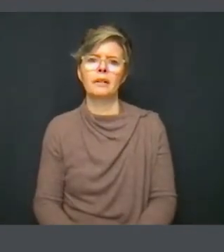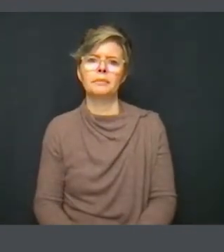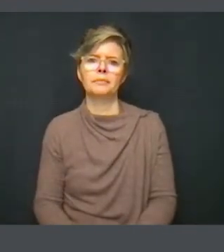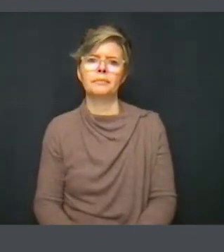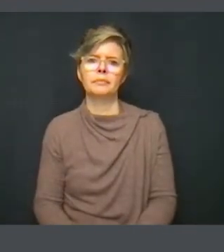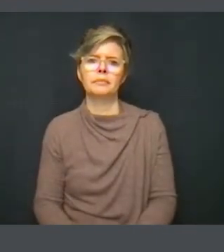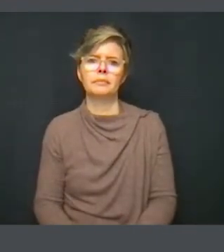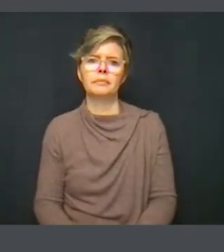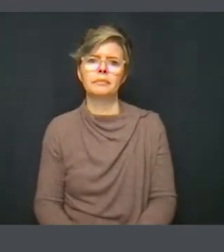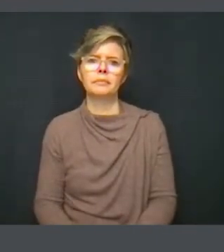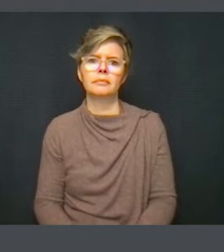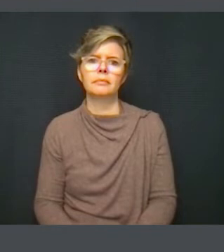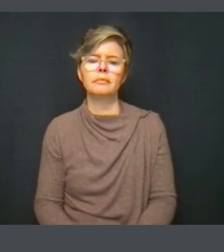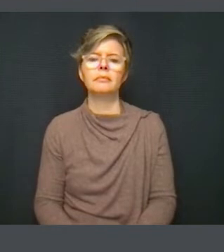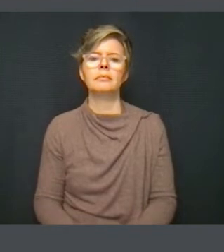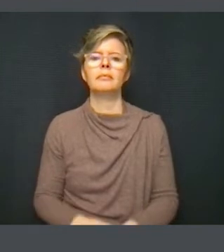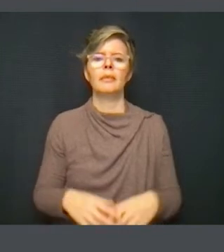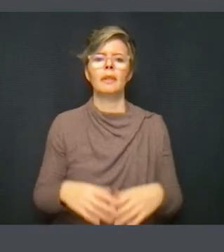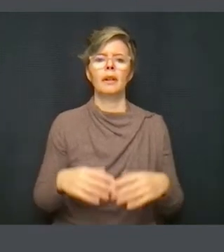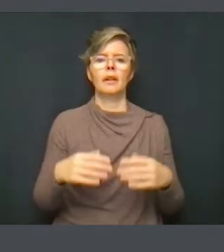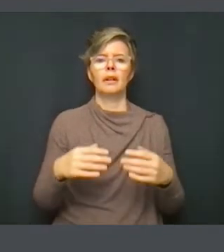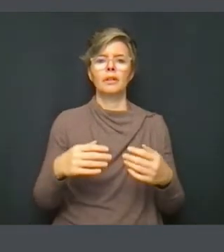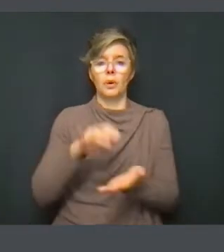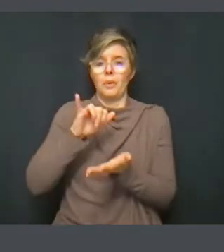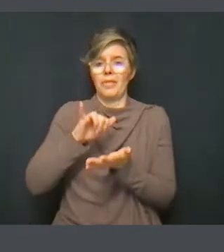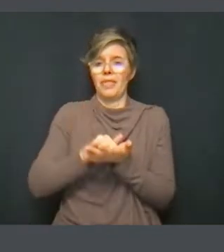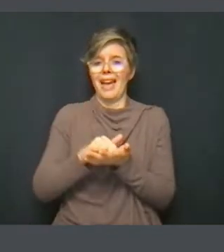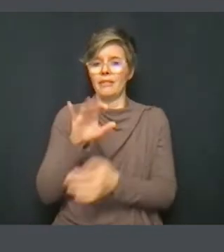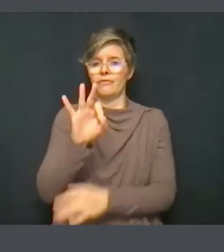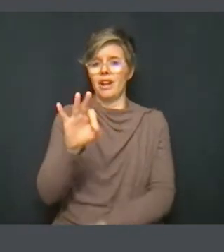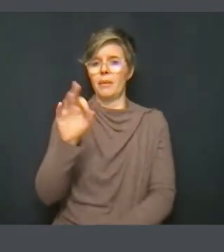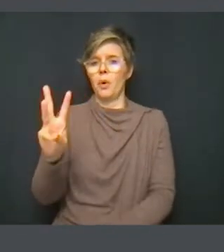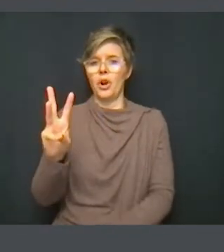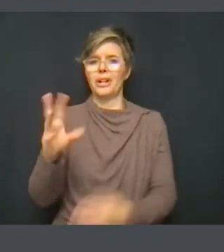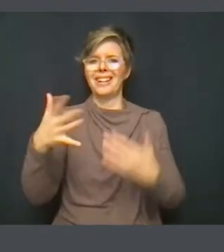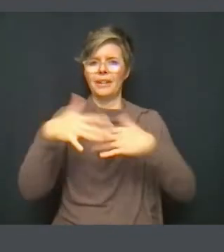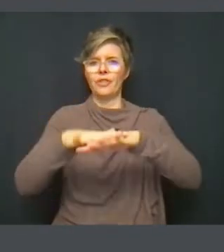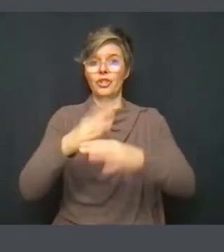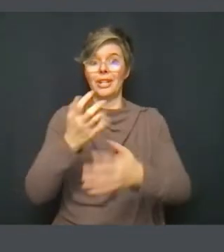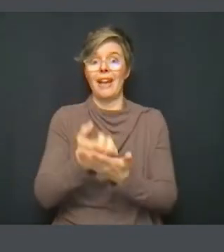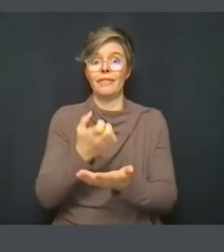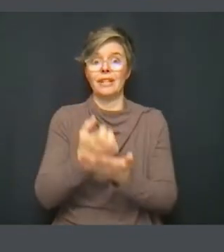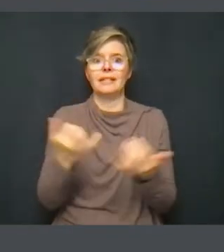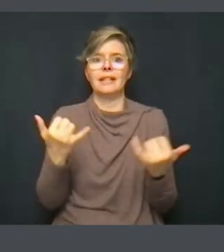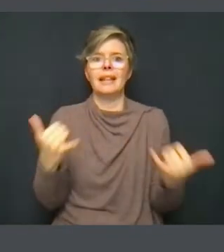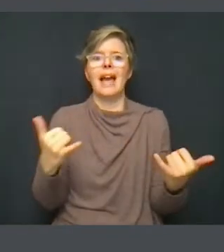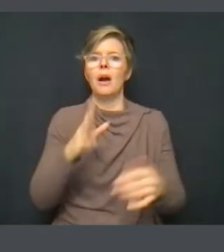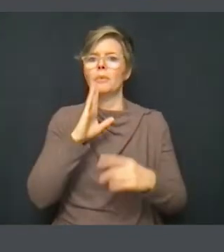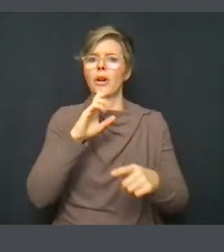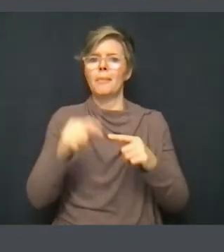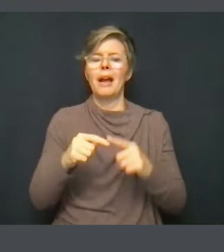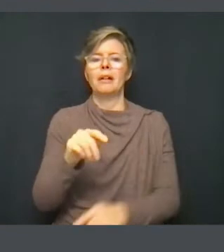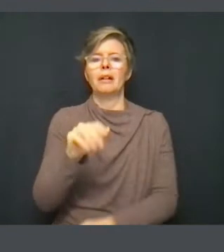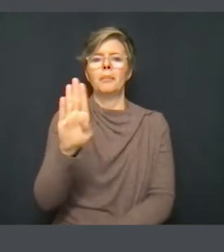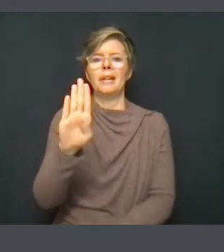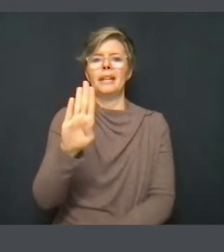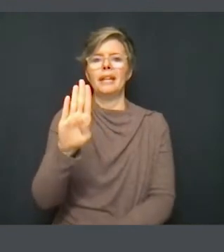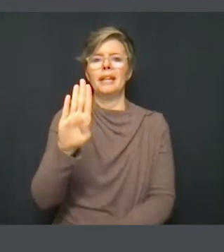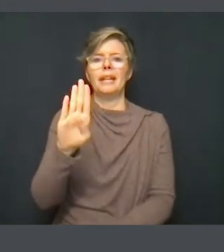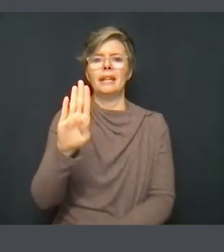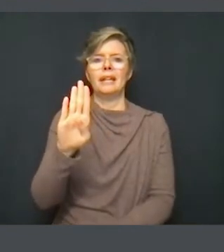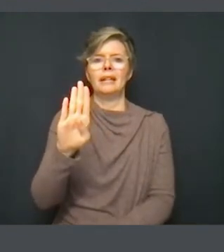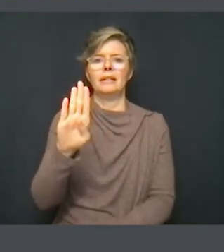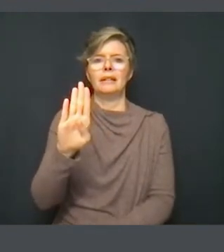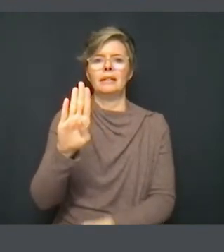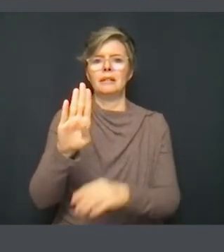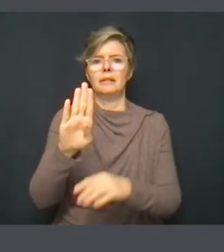Okay, so in that converging evidence framework, I'm going to now focus on bilingual language sample analysis. So I've done a lot of work in